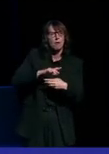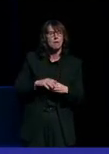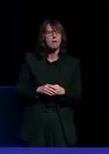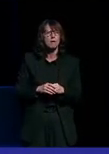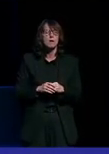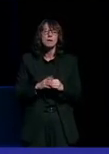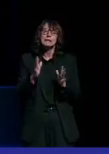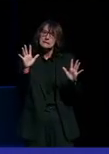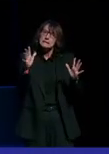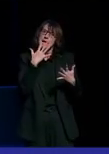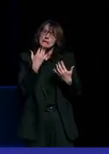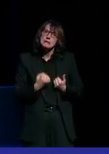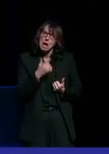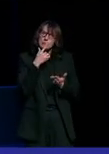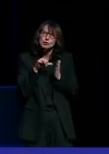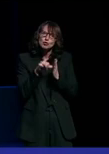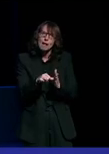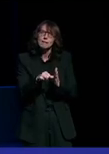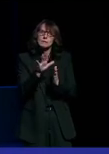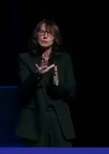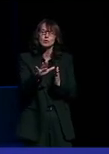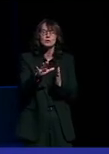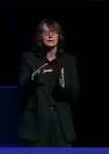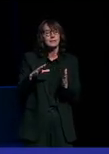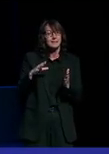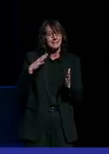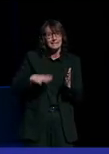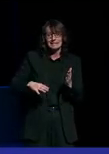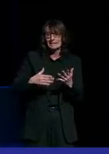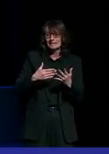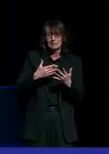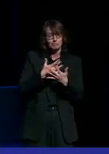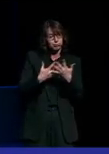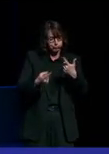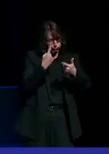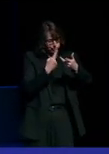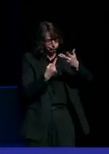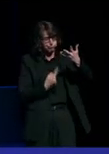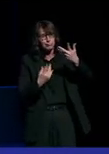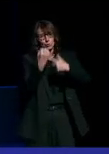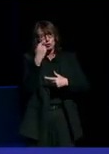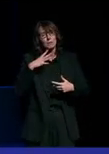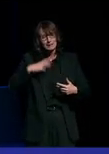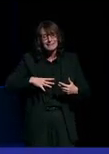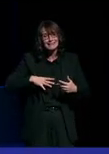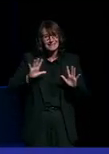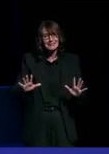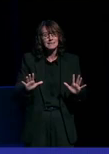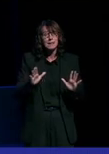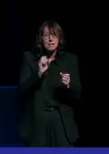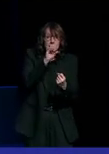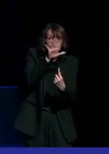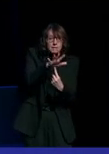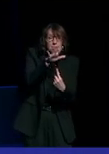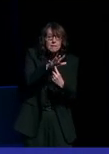This is a challenge, and one that requires action by many to be achieved. But achieve it we must, for it is critical